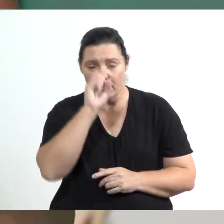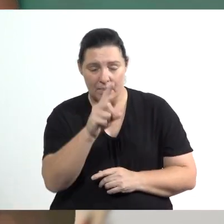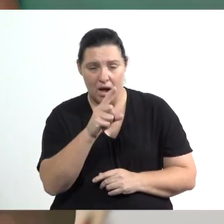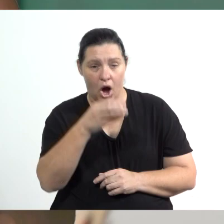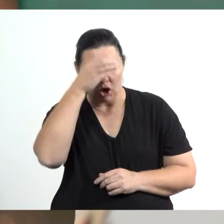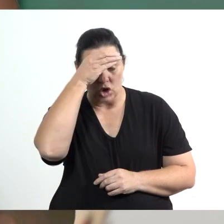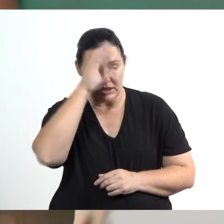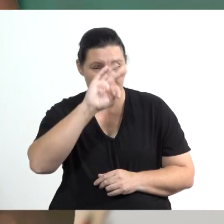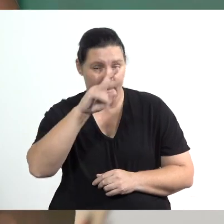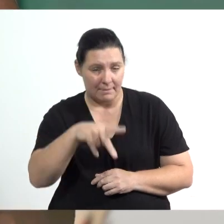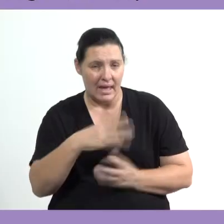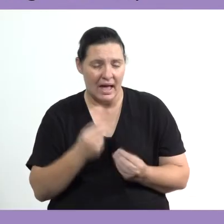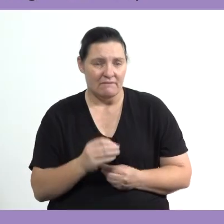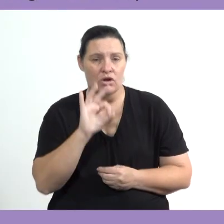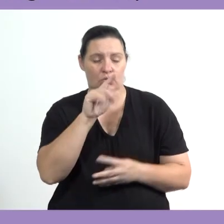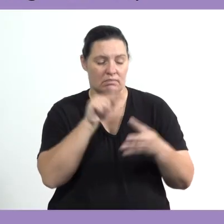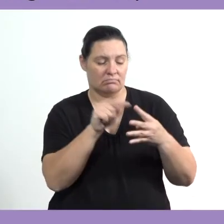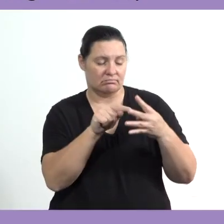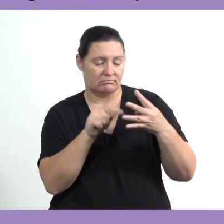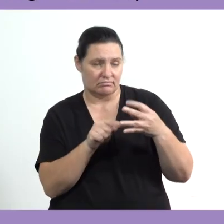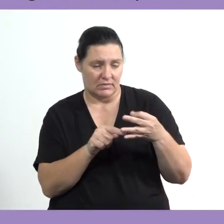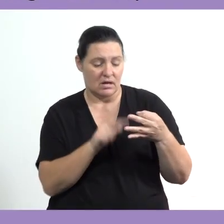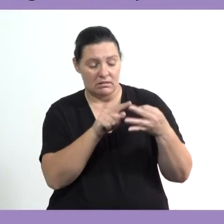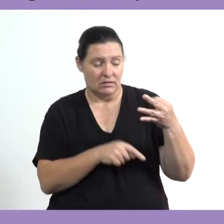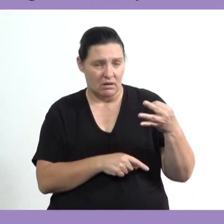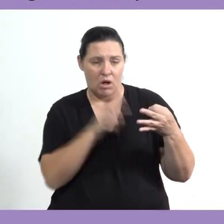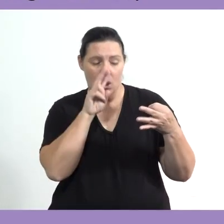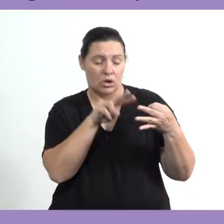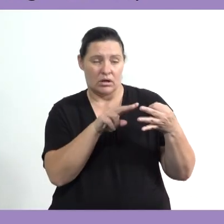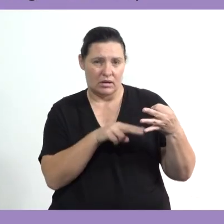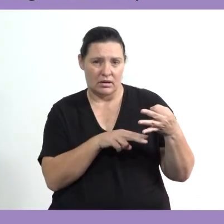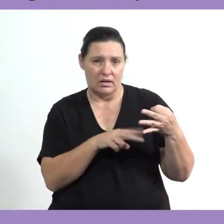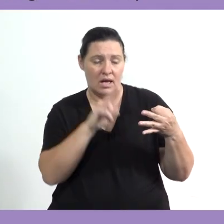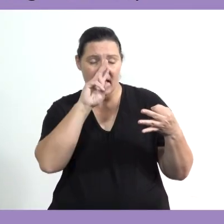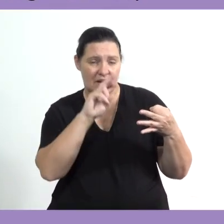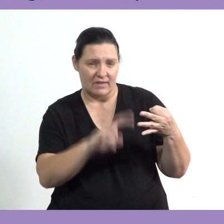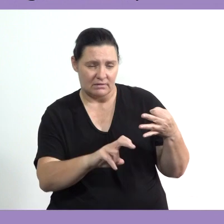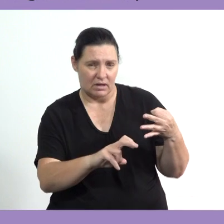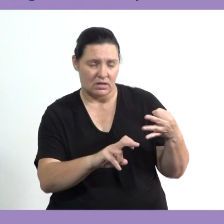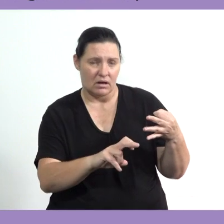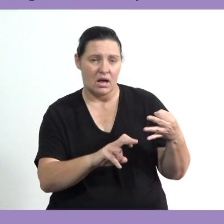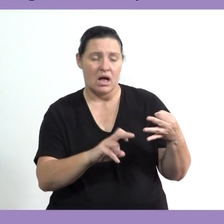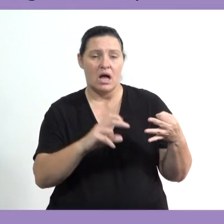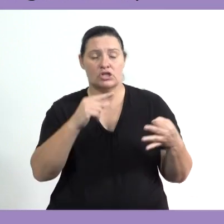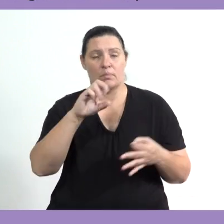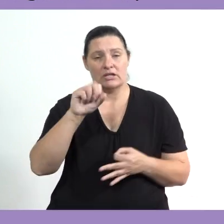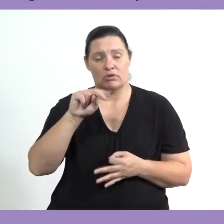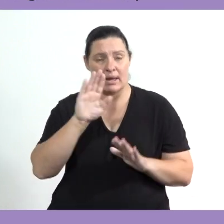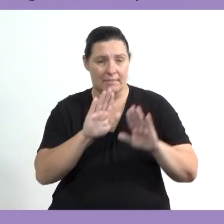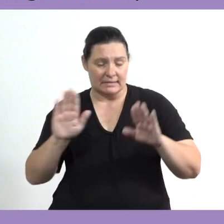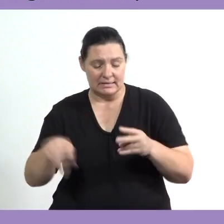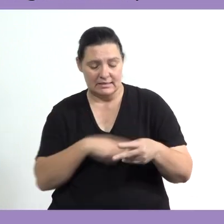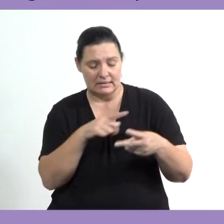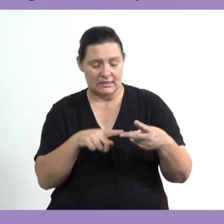our concept map had 3 points that we were looking at. We looked at investigation of geometric patterns, then